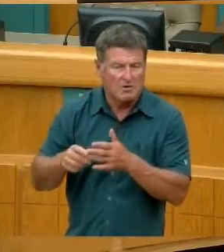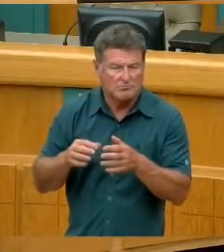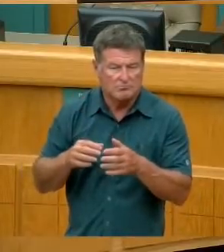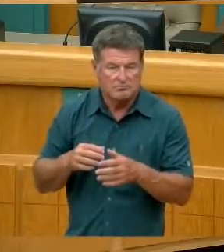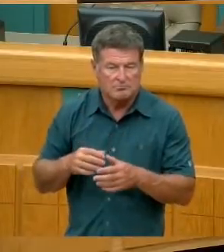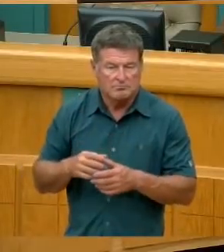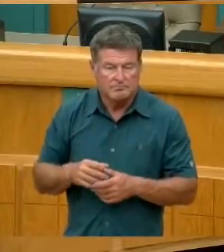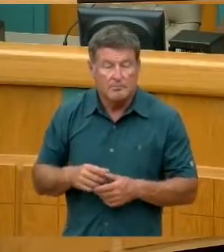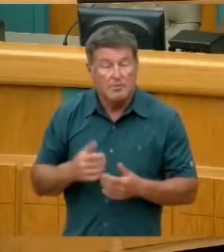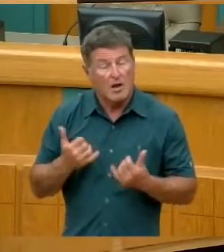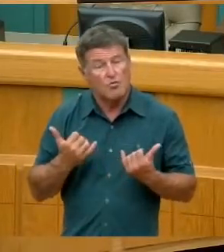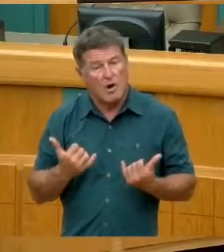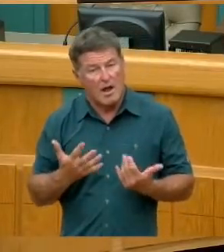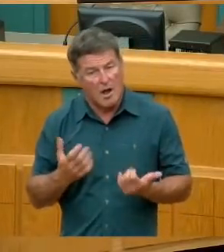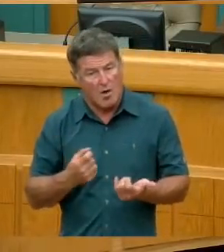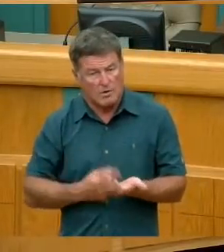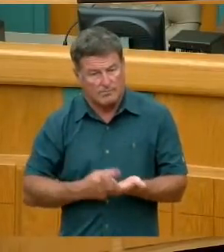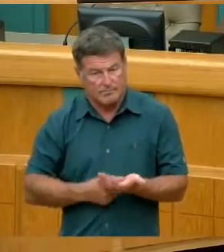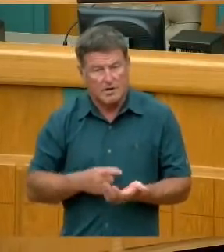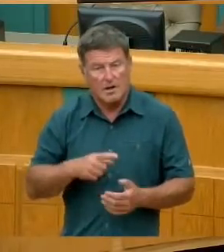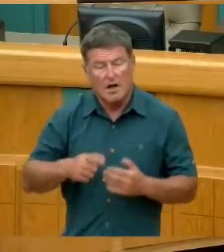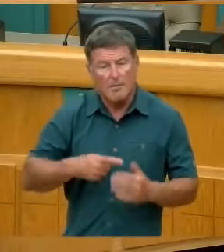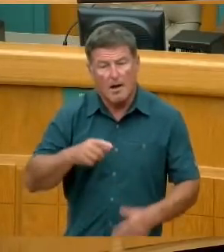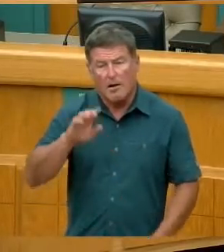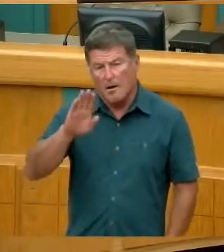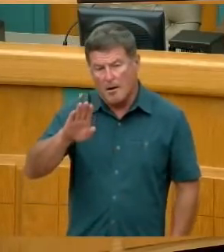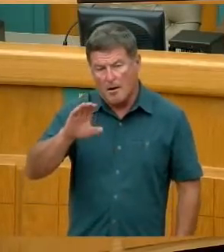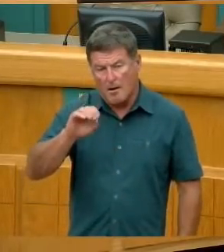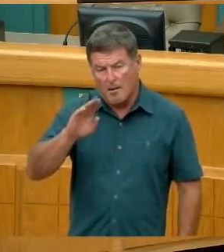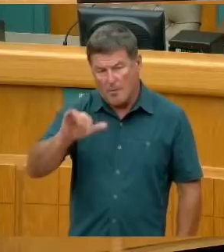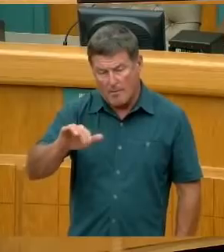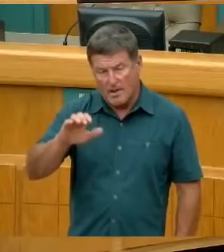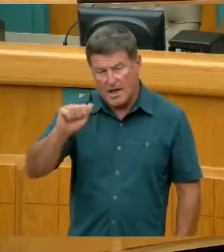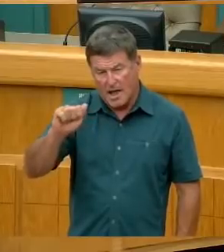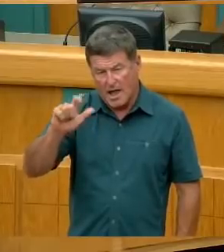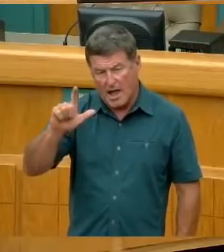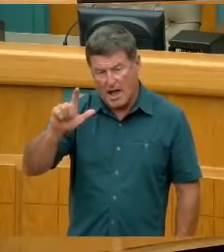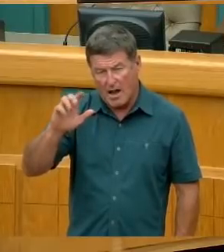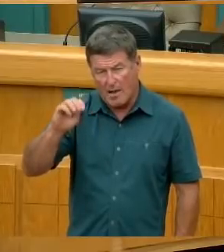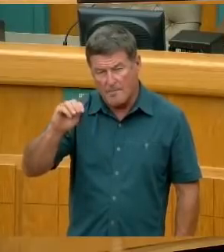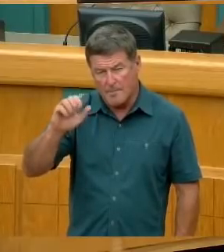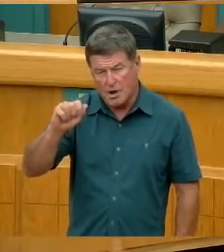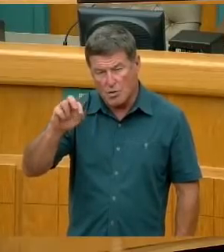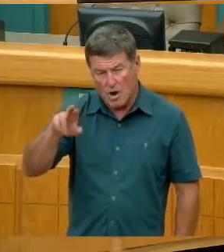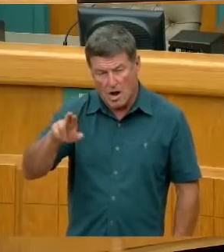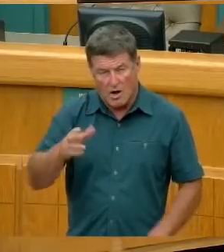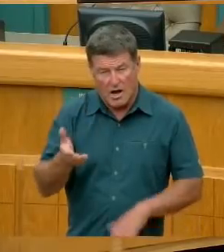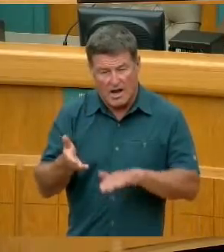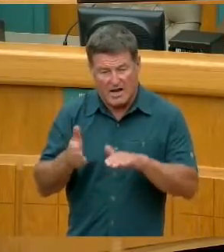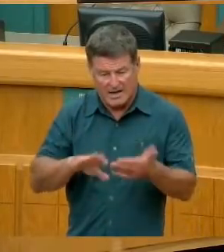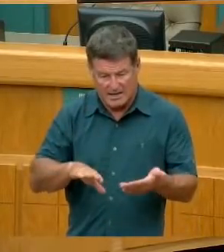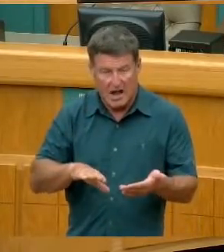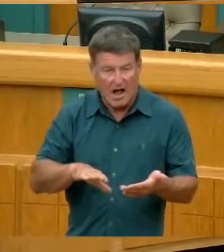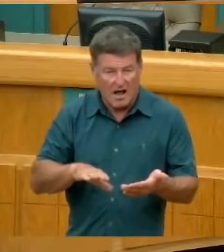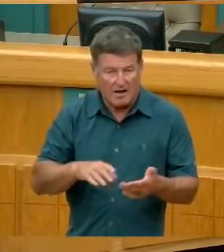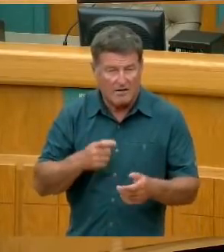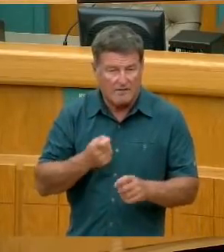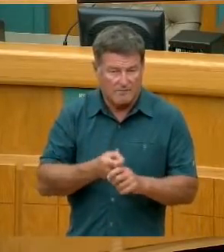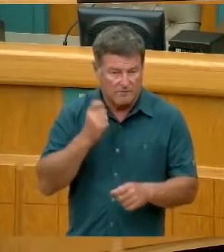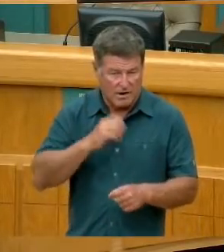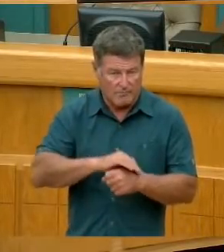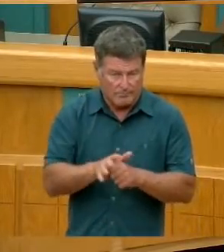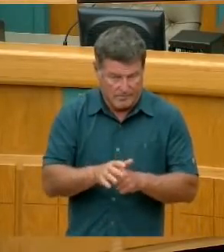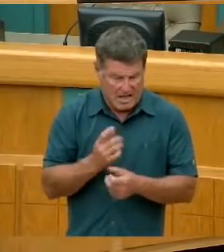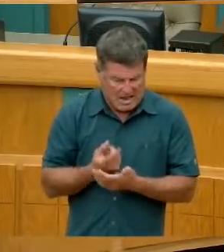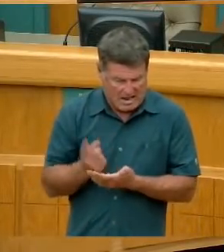this week, but let me just take a moment to talk about Lieutenant Bobby Almaguer. Lieutenant Almaguer died last Friday,